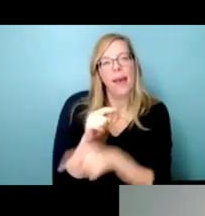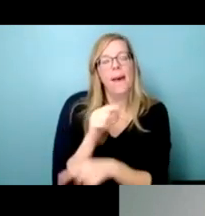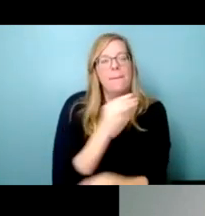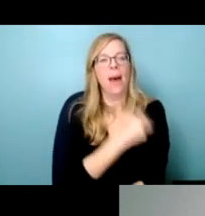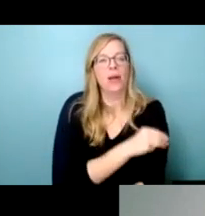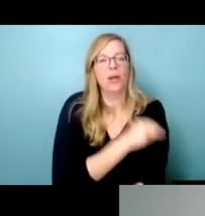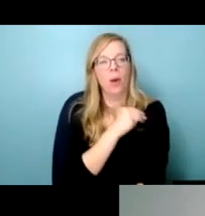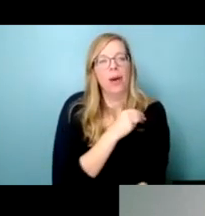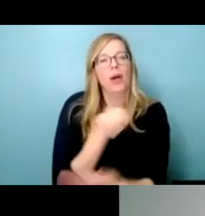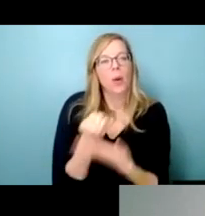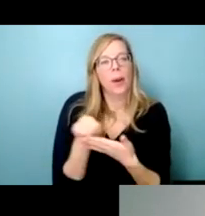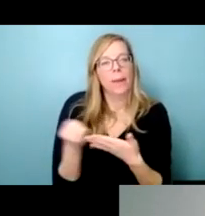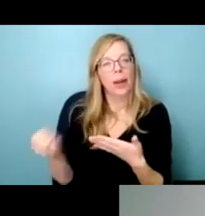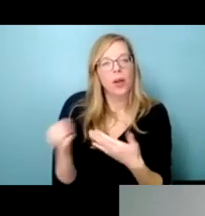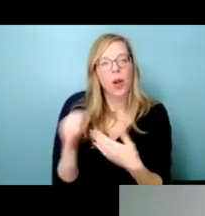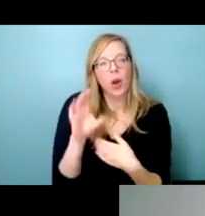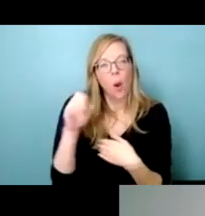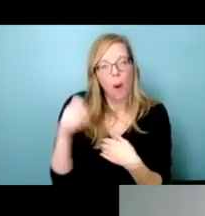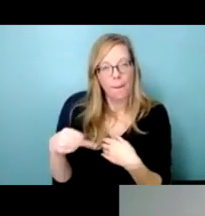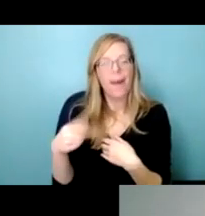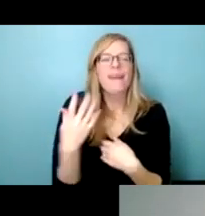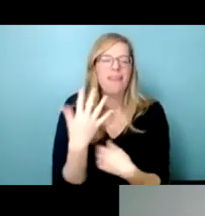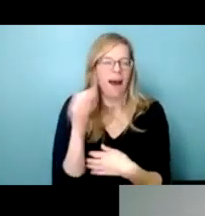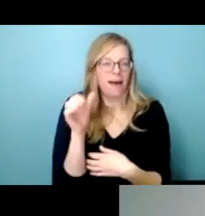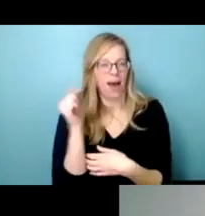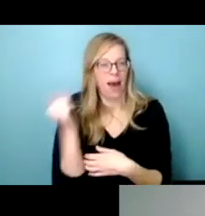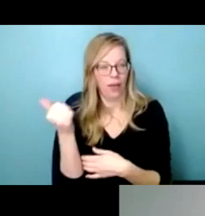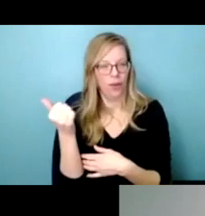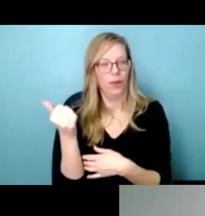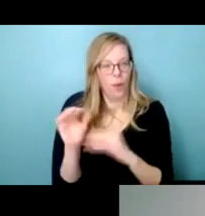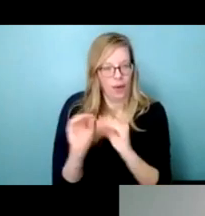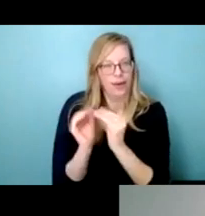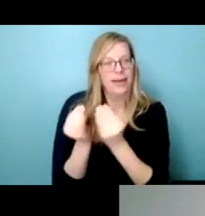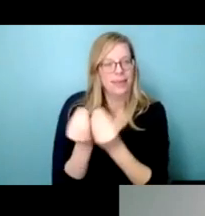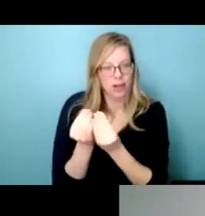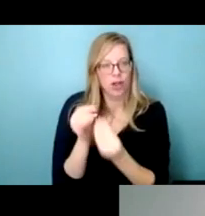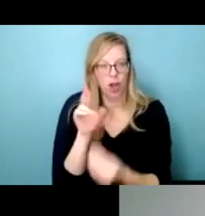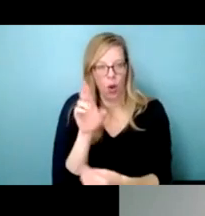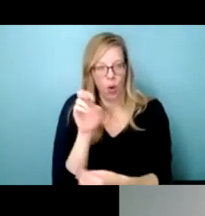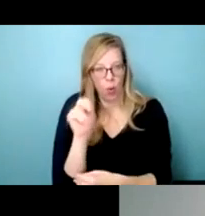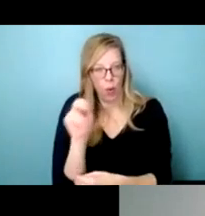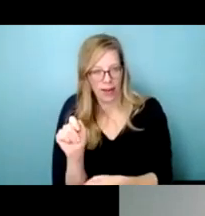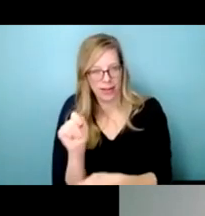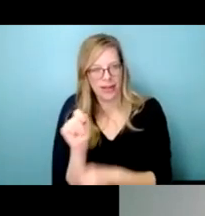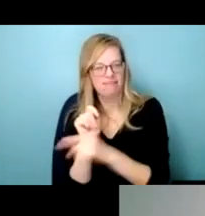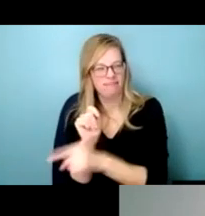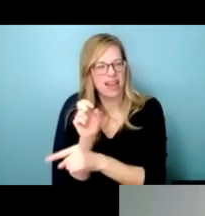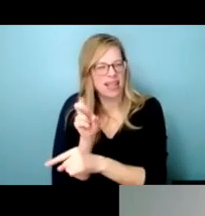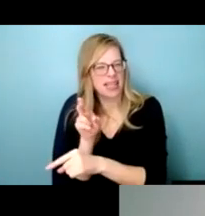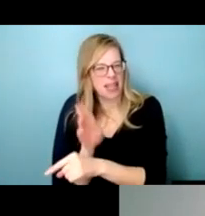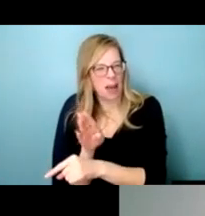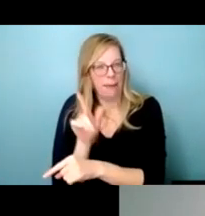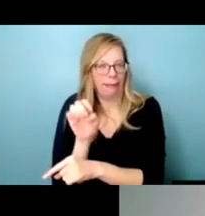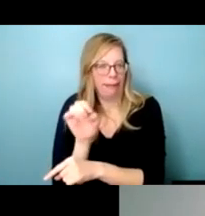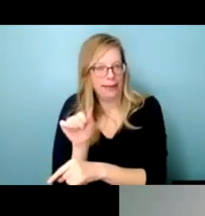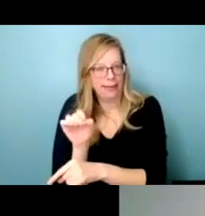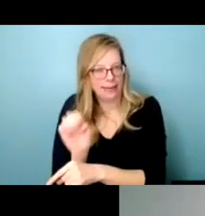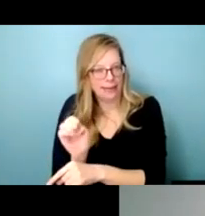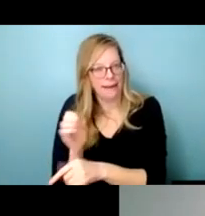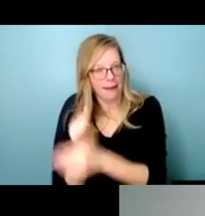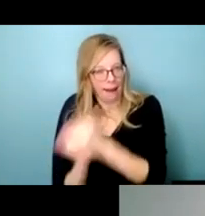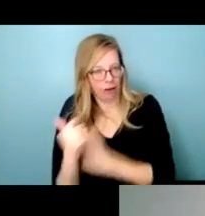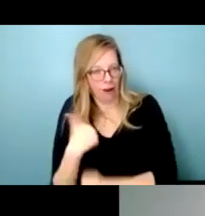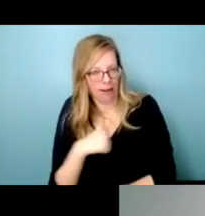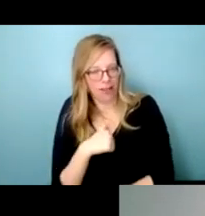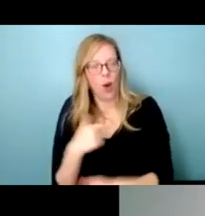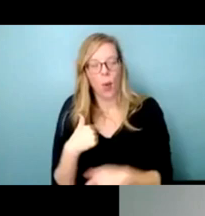are like five other organizations that rent through us, so they sublease. So we're the managers of the Eco Center, so that's